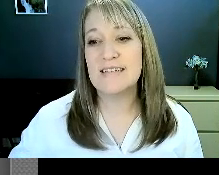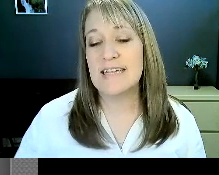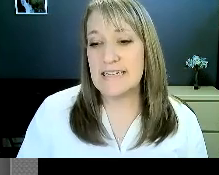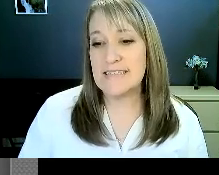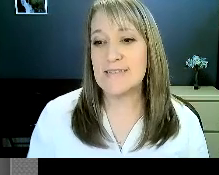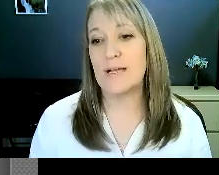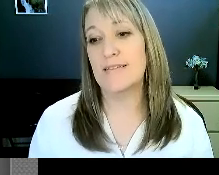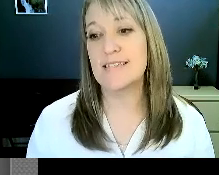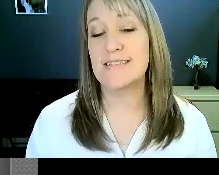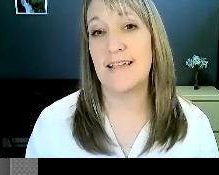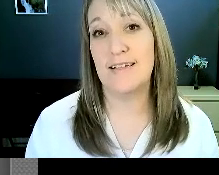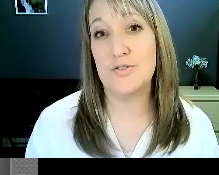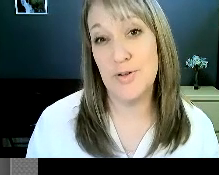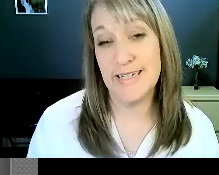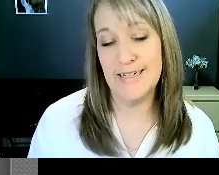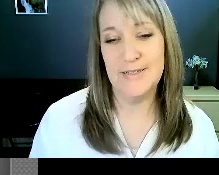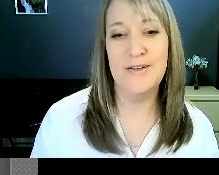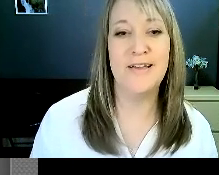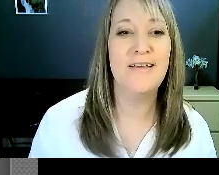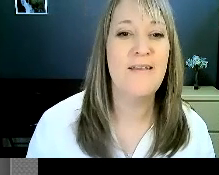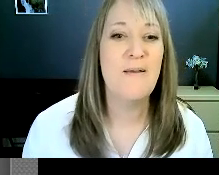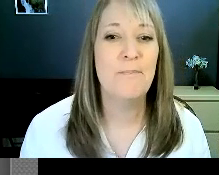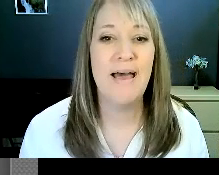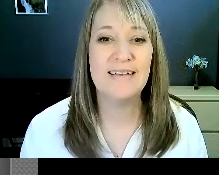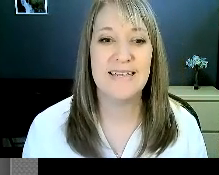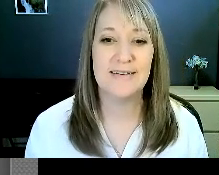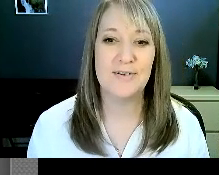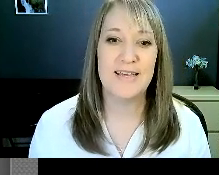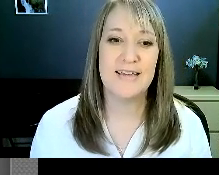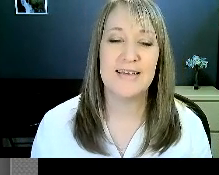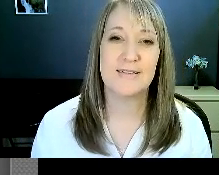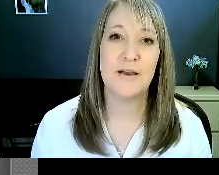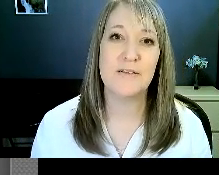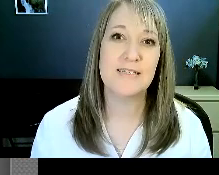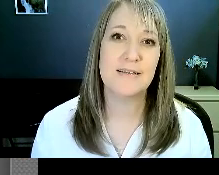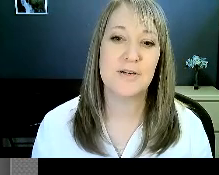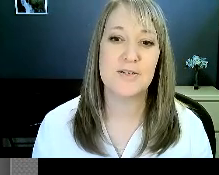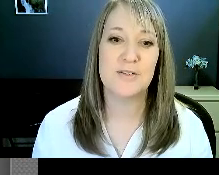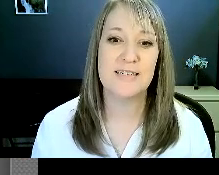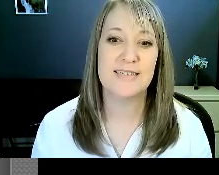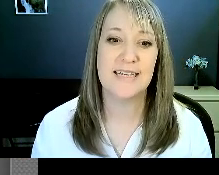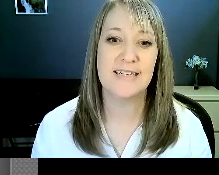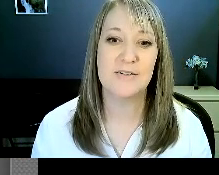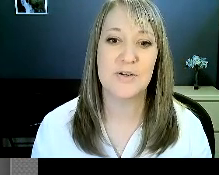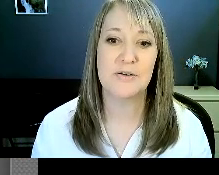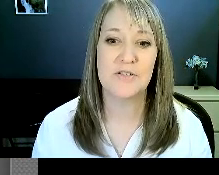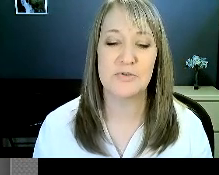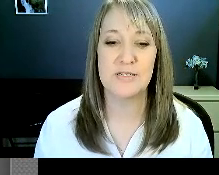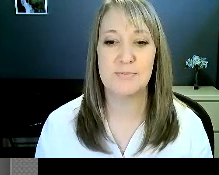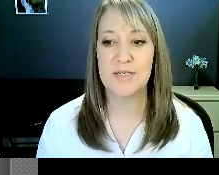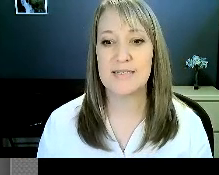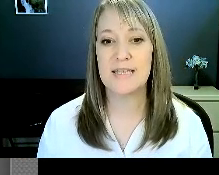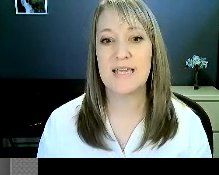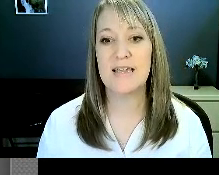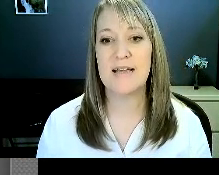This is a drawing of Matt Daigle. He is a graphic designer, cartoonist, and illustrator of